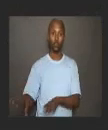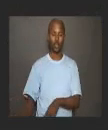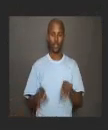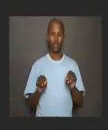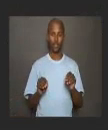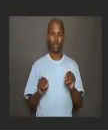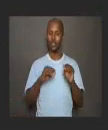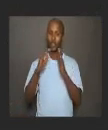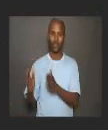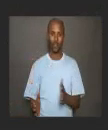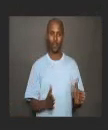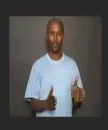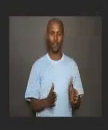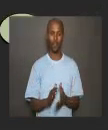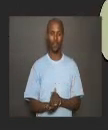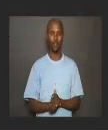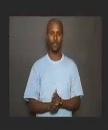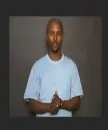Students, let's get ready.